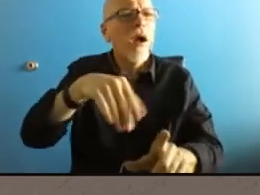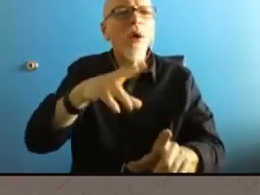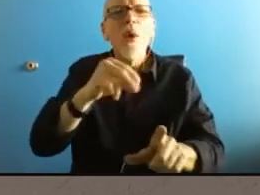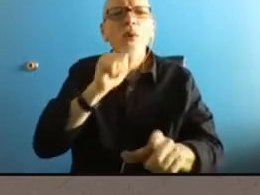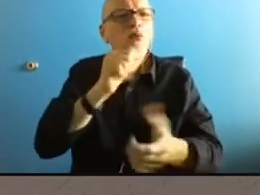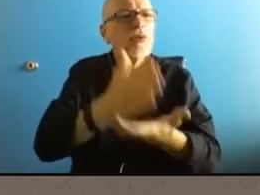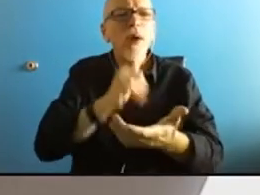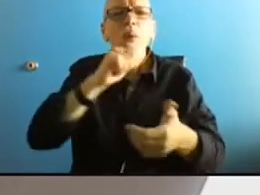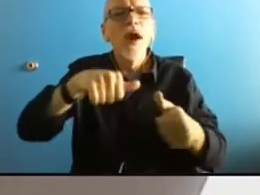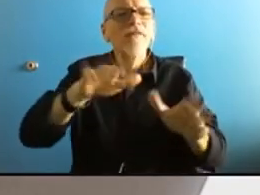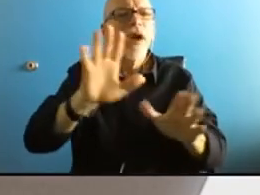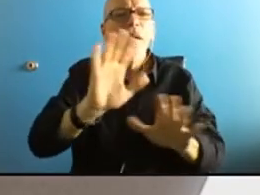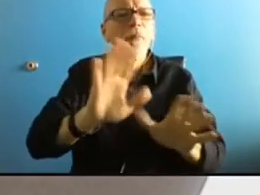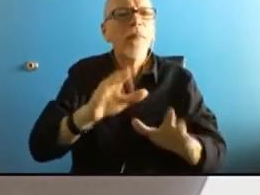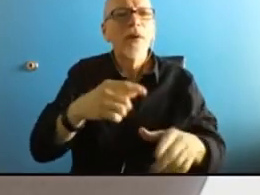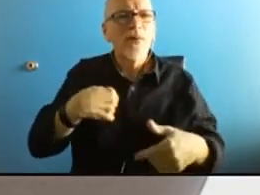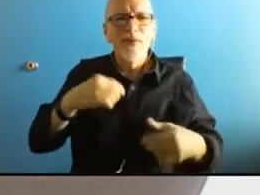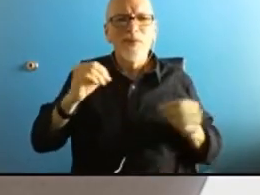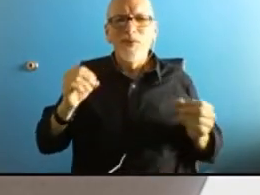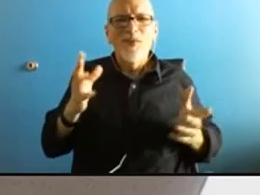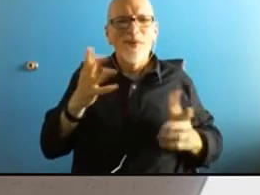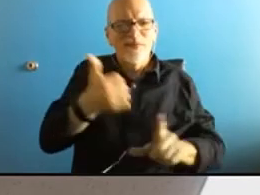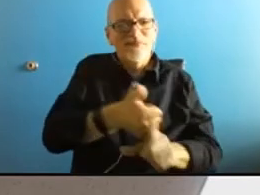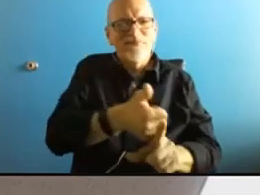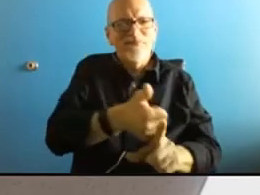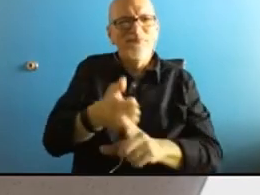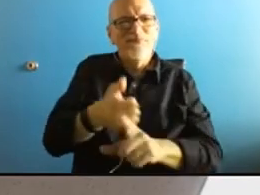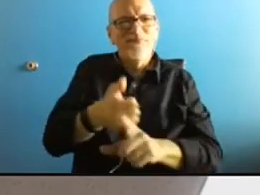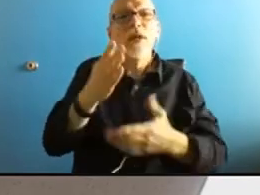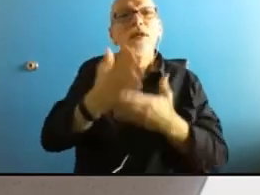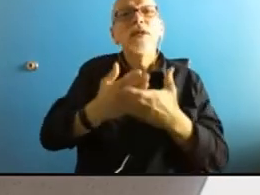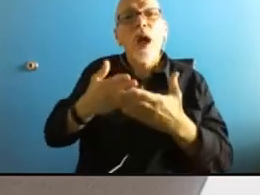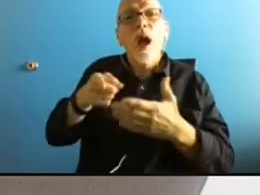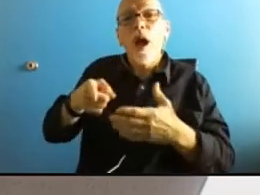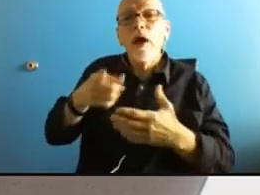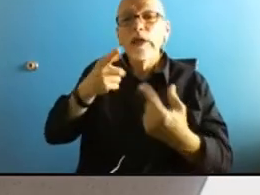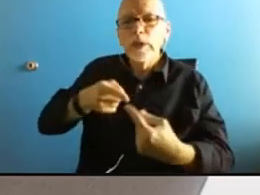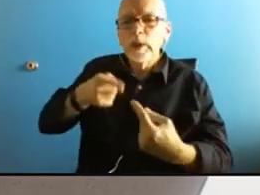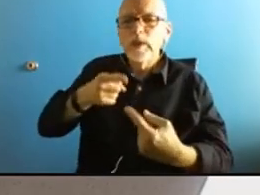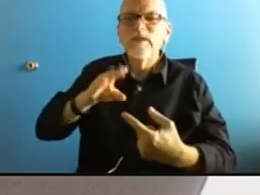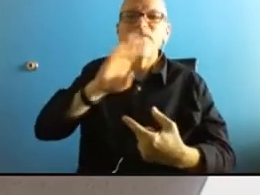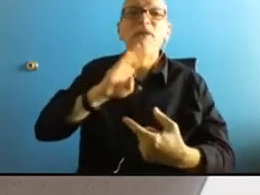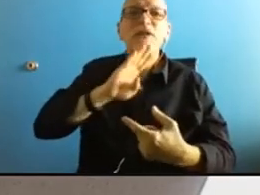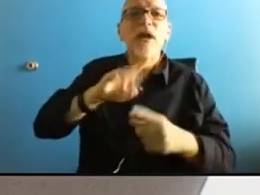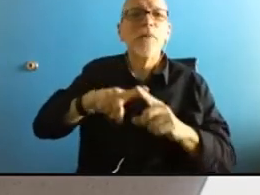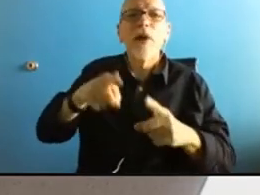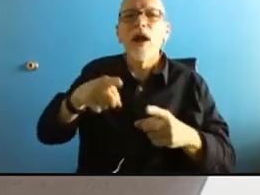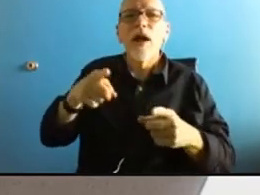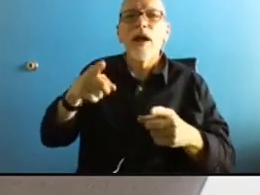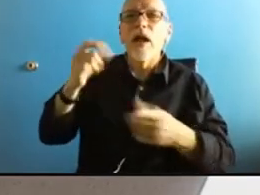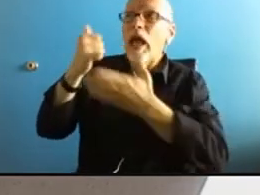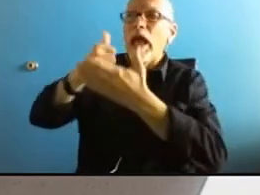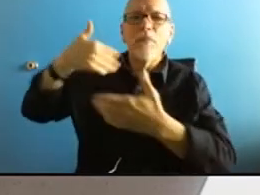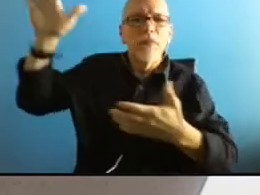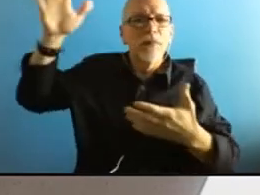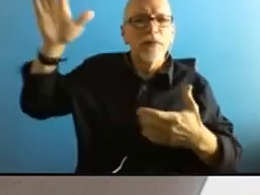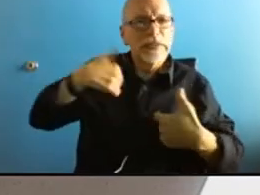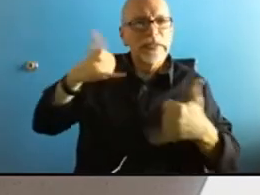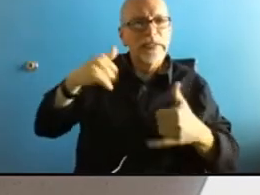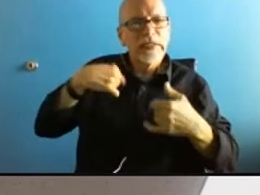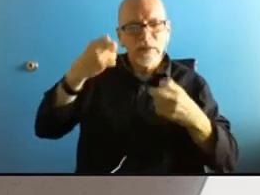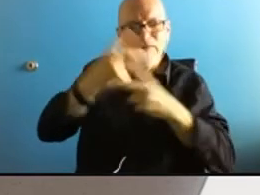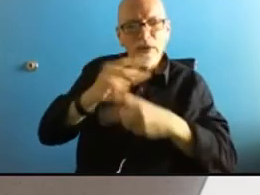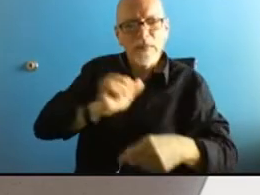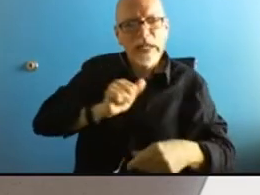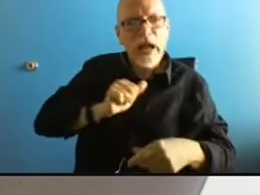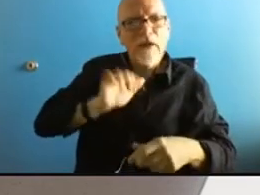stop. No. I mean, yeah, we have kids that get frustrated, but they still don't want help. They still want to figure it